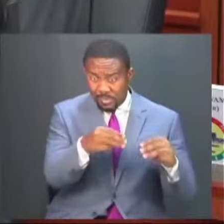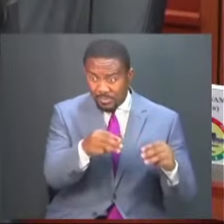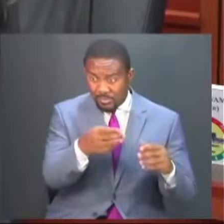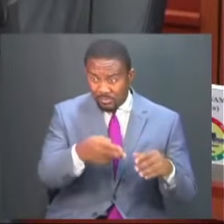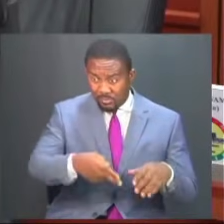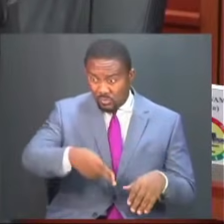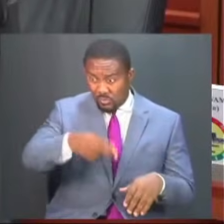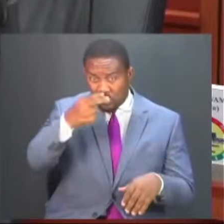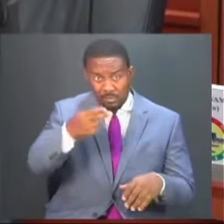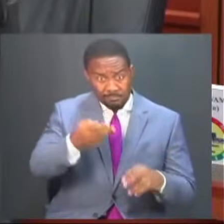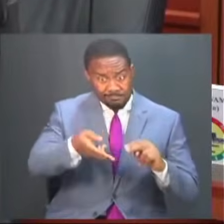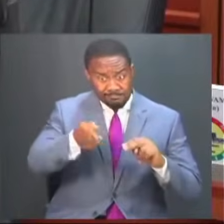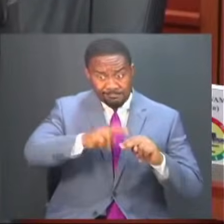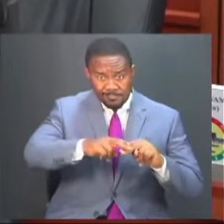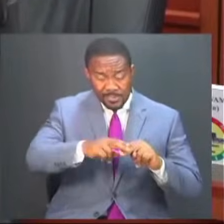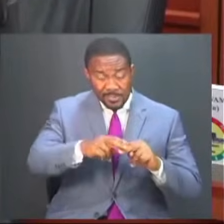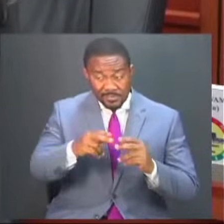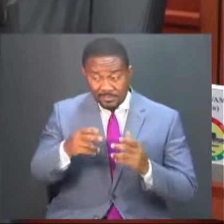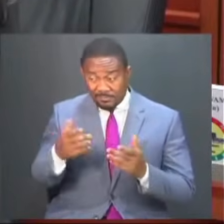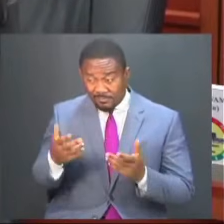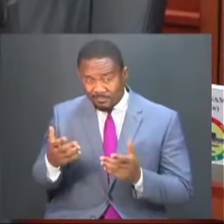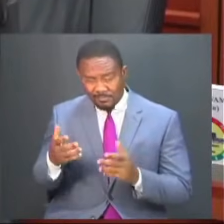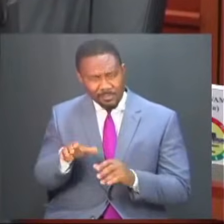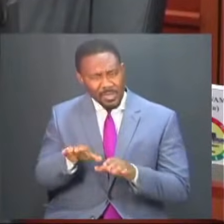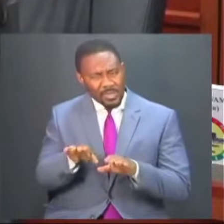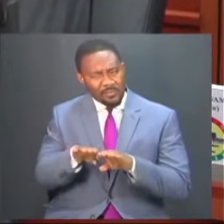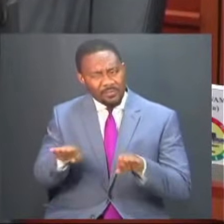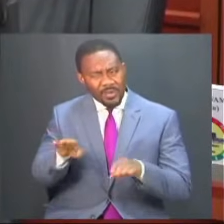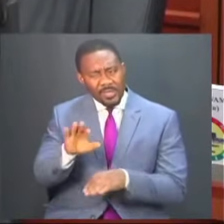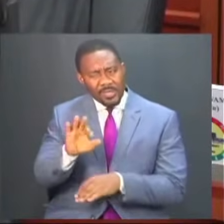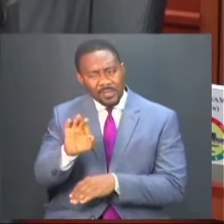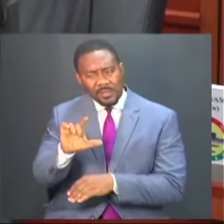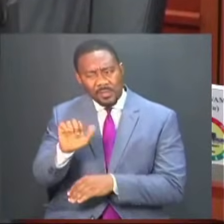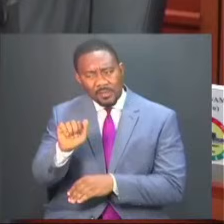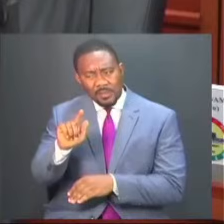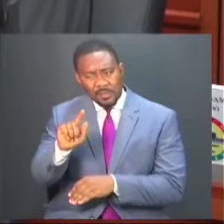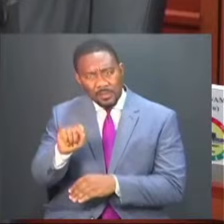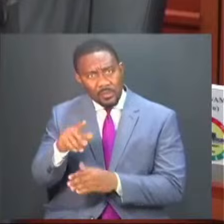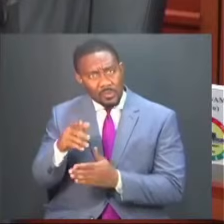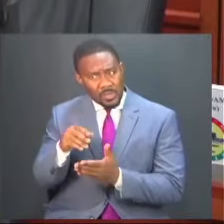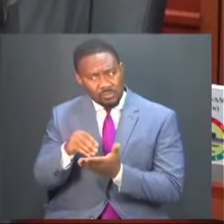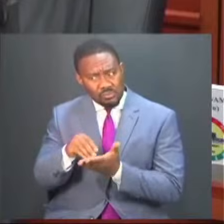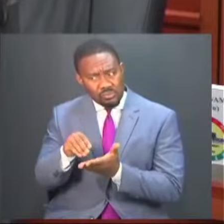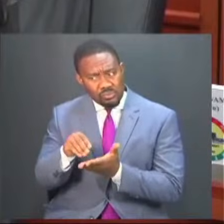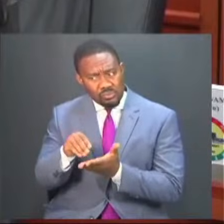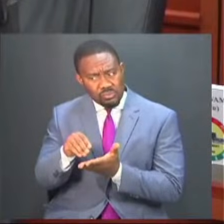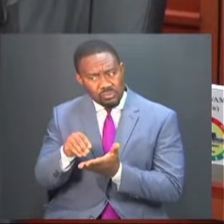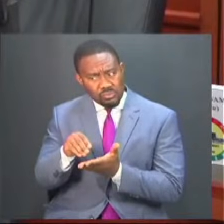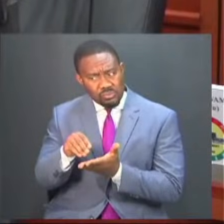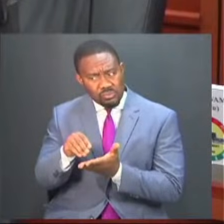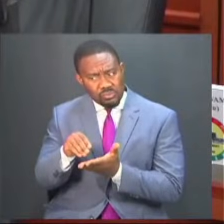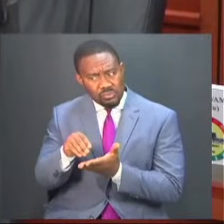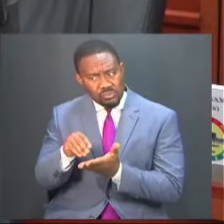up, automatically the person mining should pay to government of